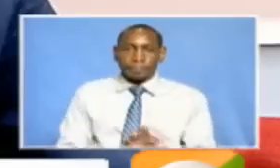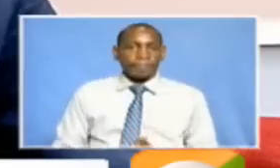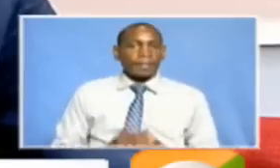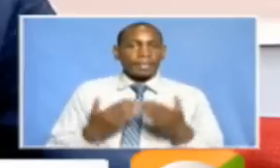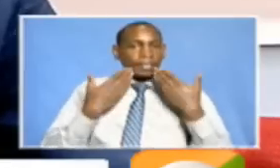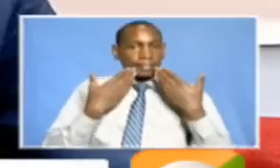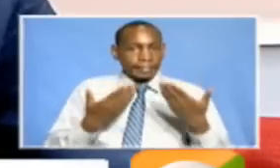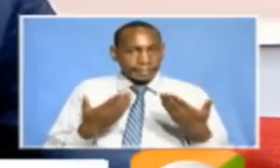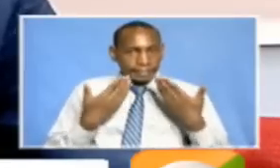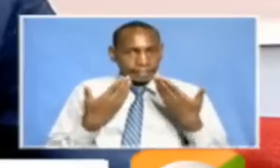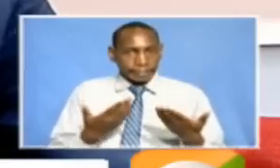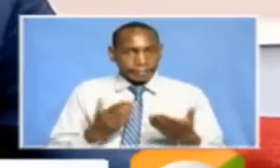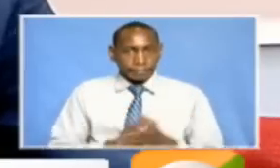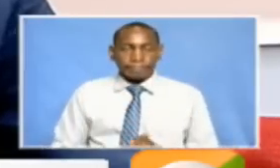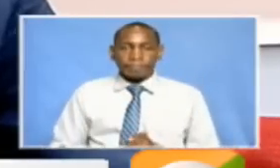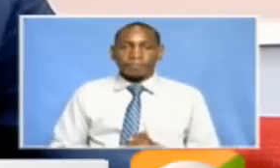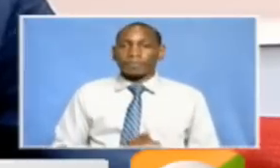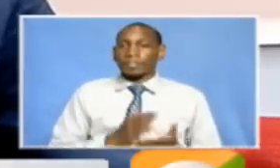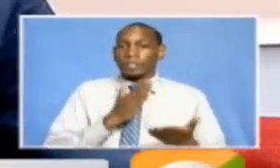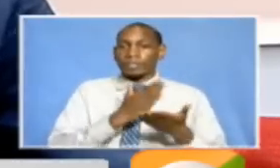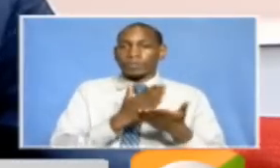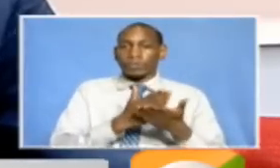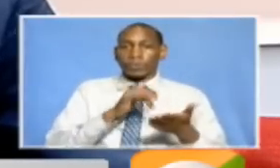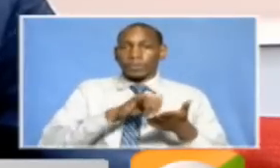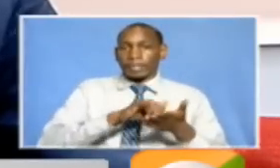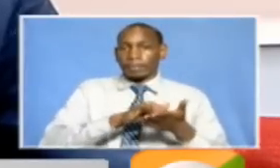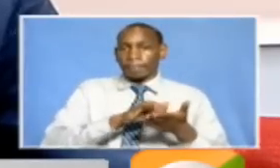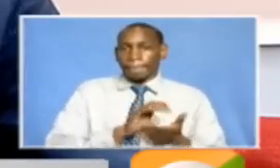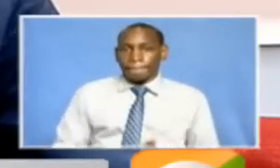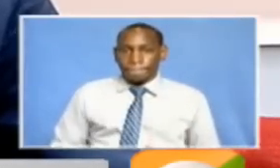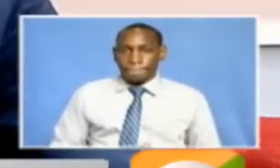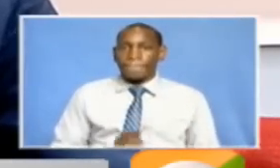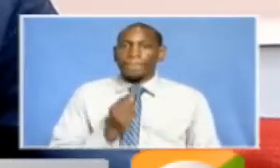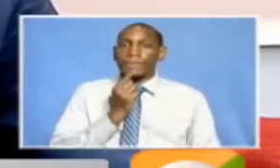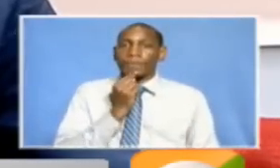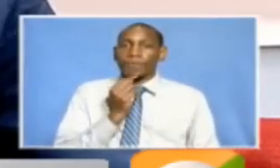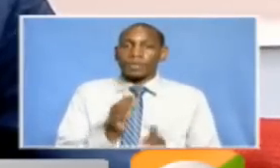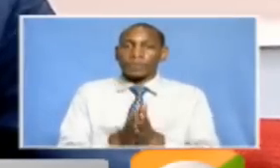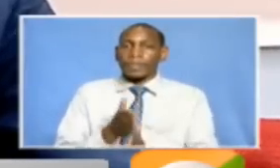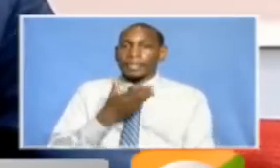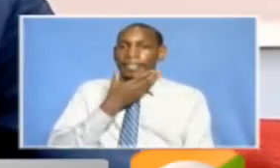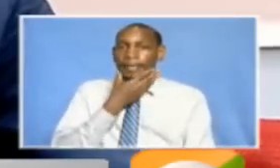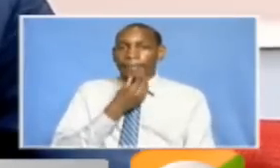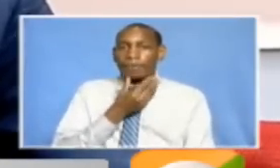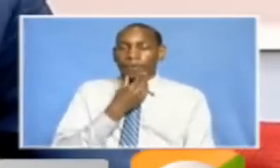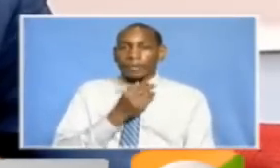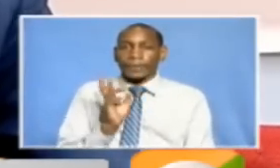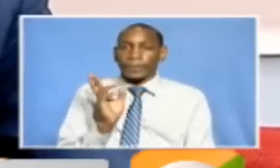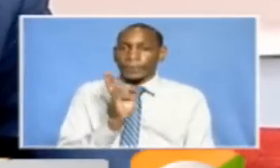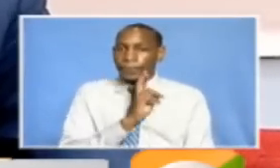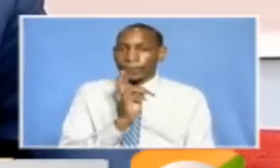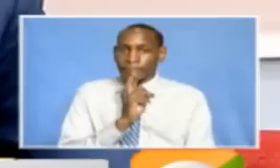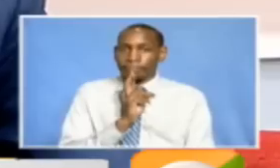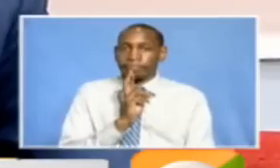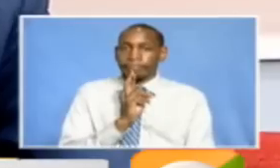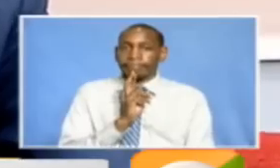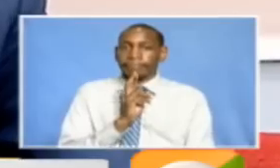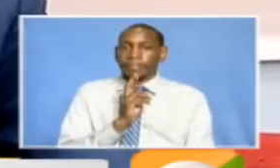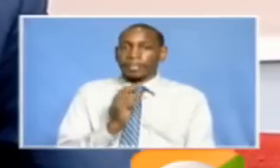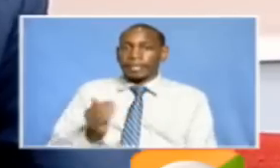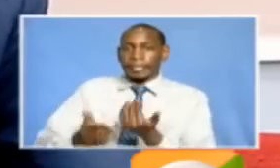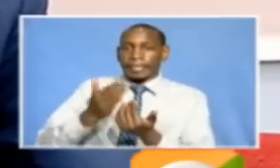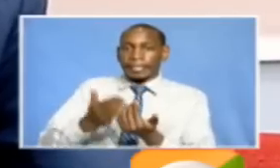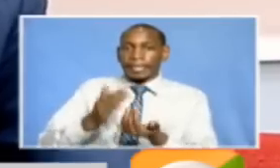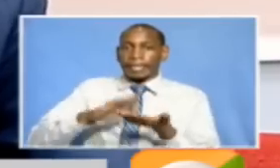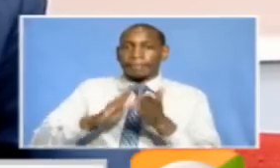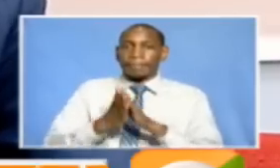Victoria. And it's true that boys and men are raised to be tough. So there's